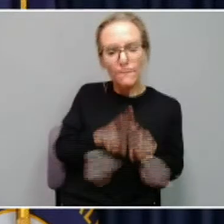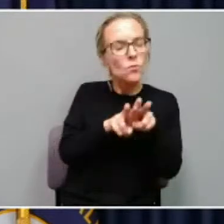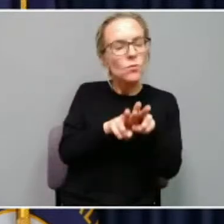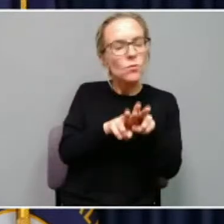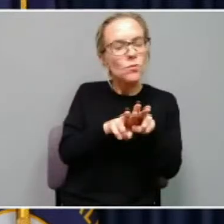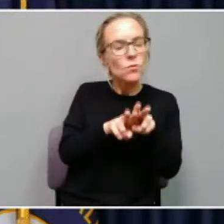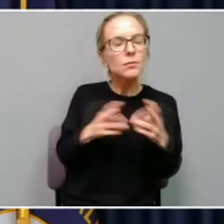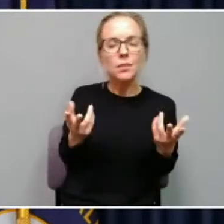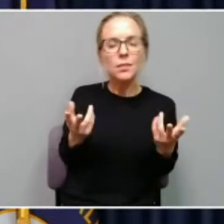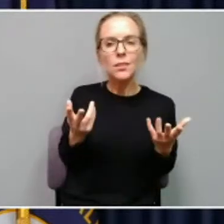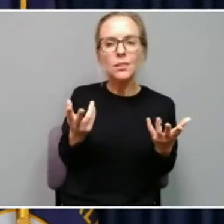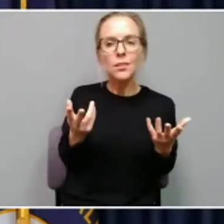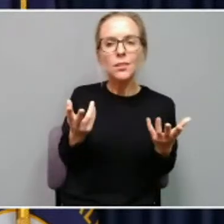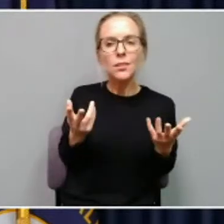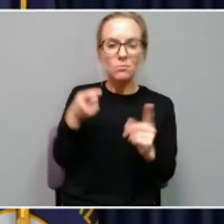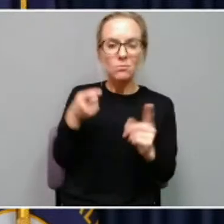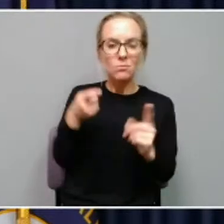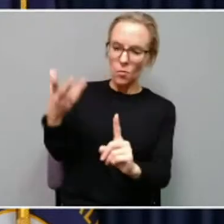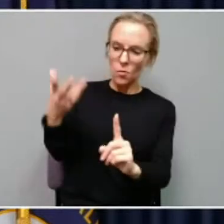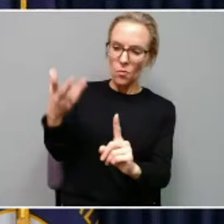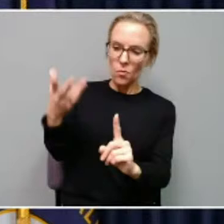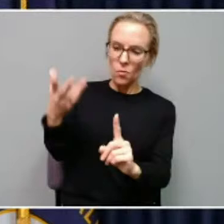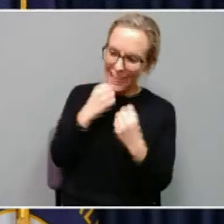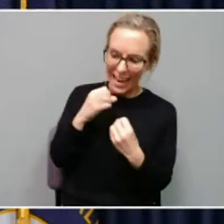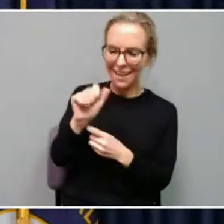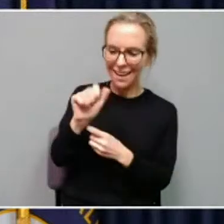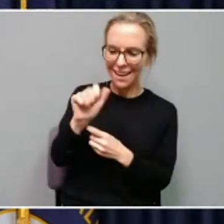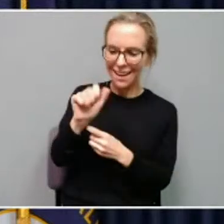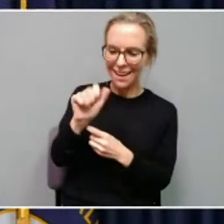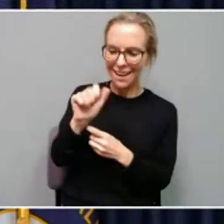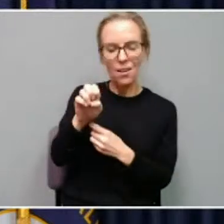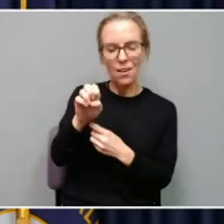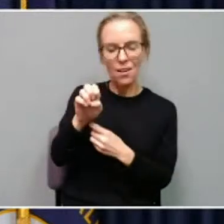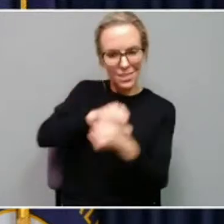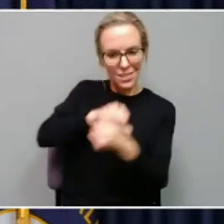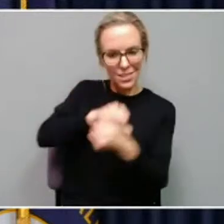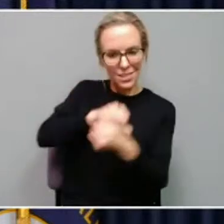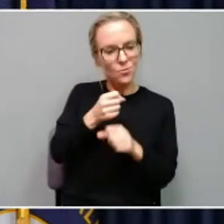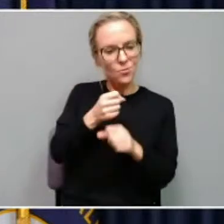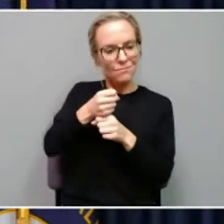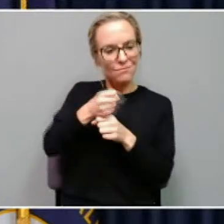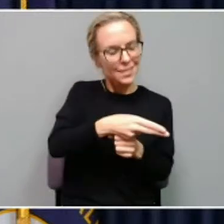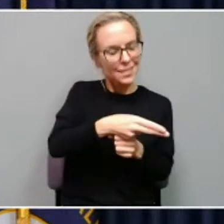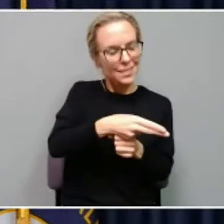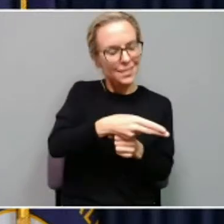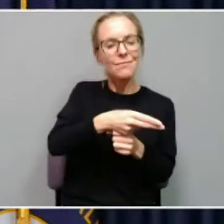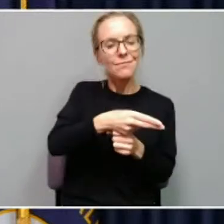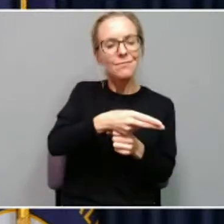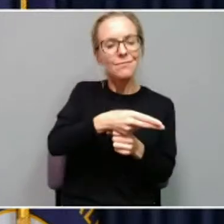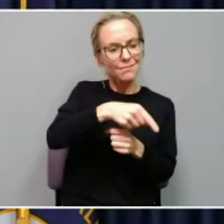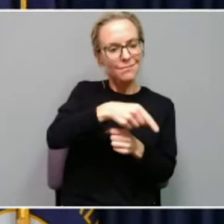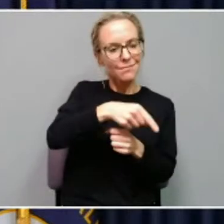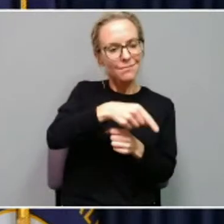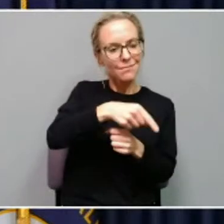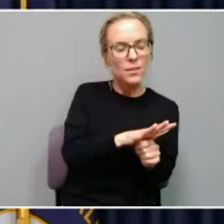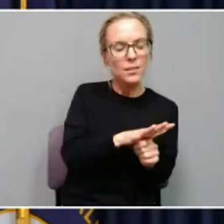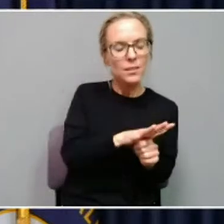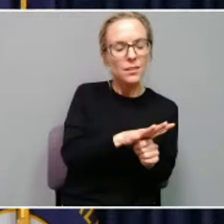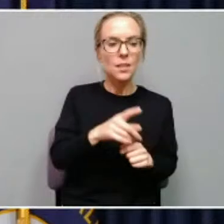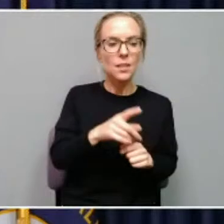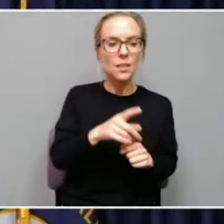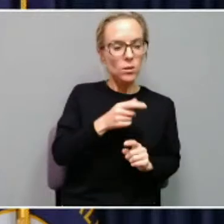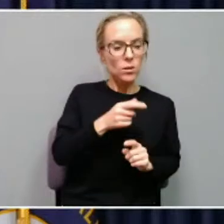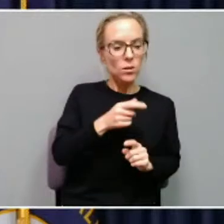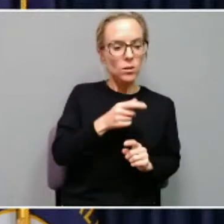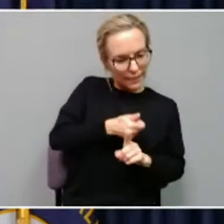care about each other to defeat COVID, to put selflessness over selfishness,